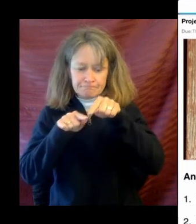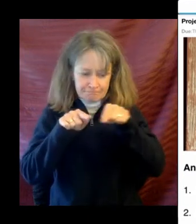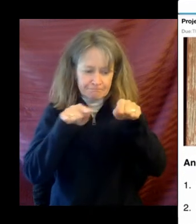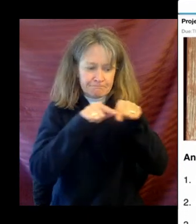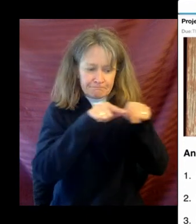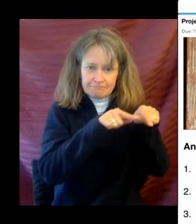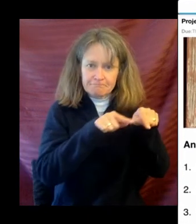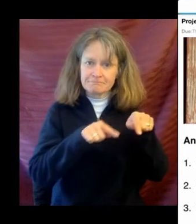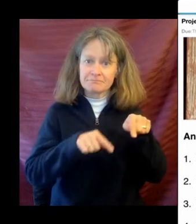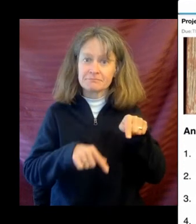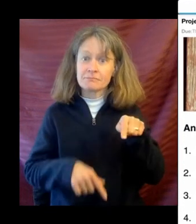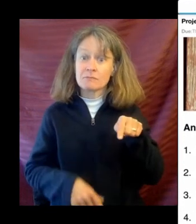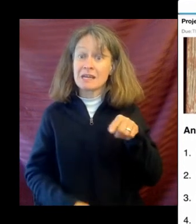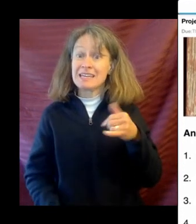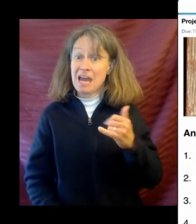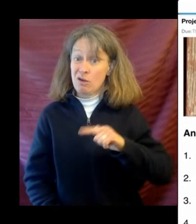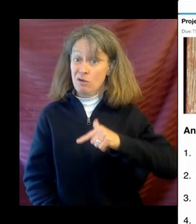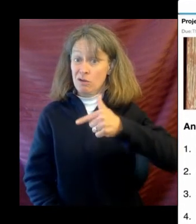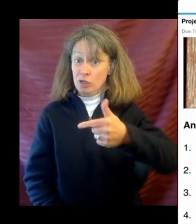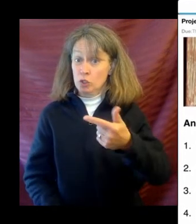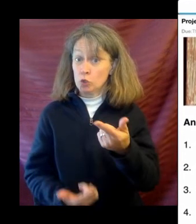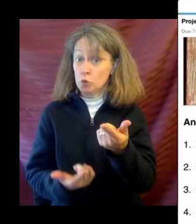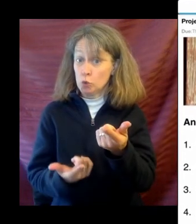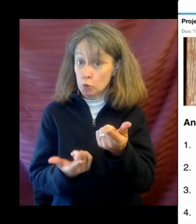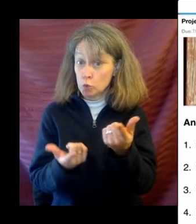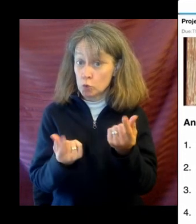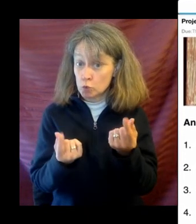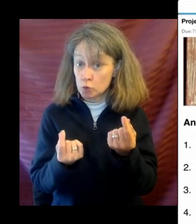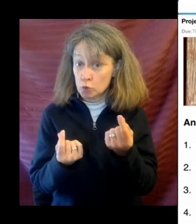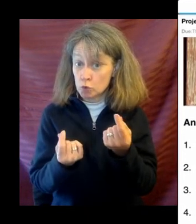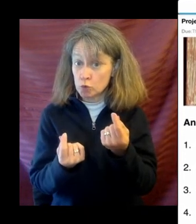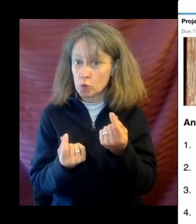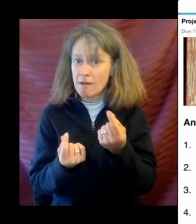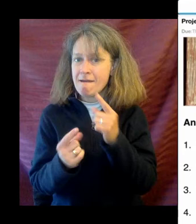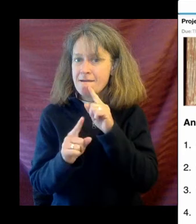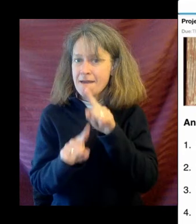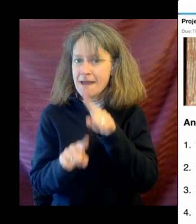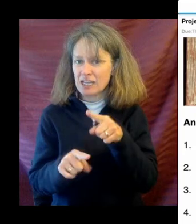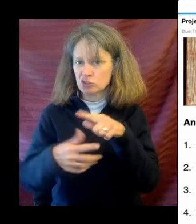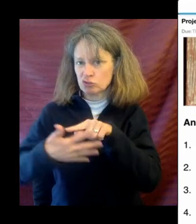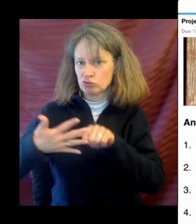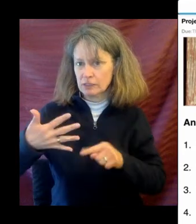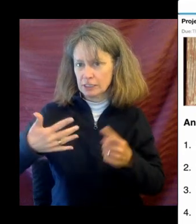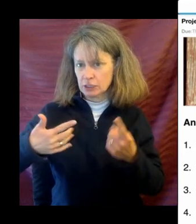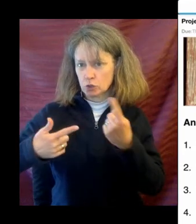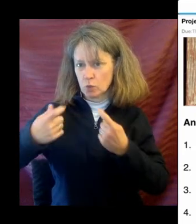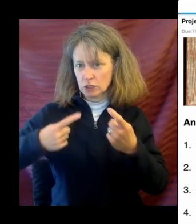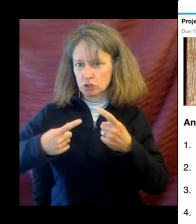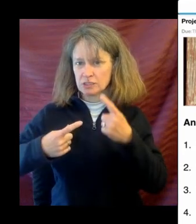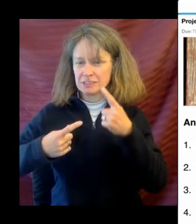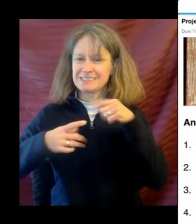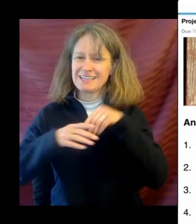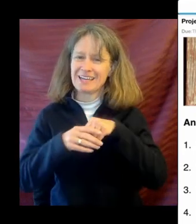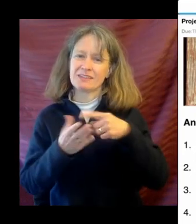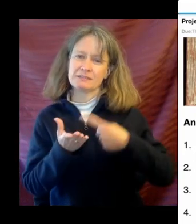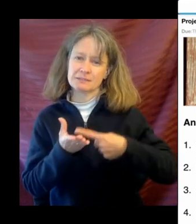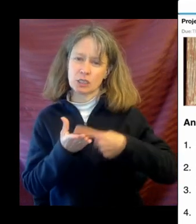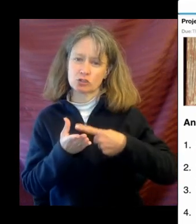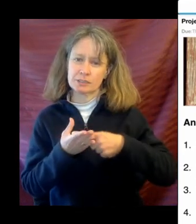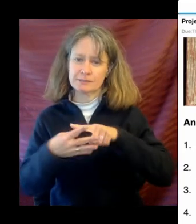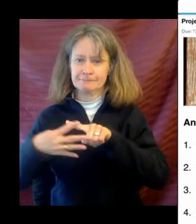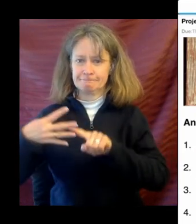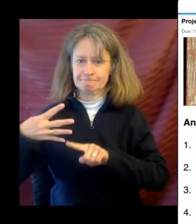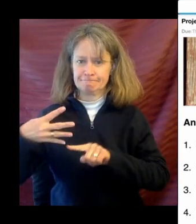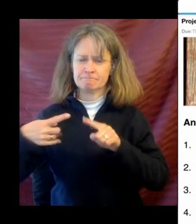And what you need to do is answer the following questions in the discussion. What